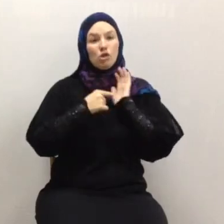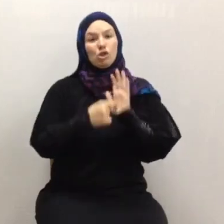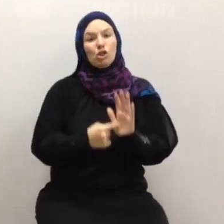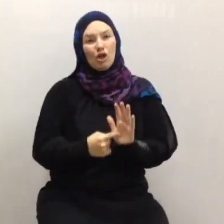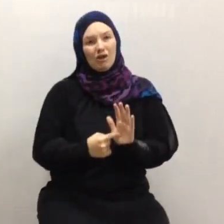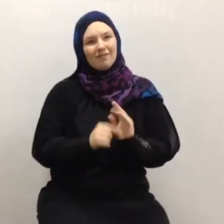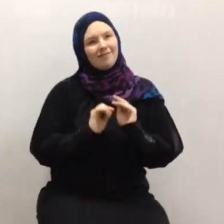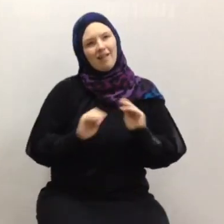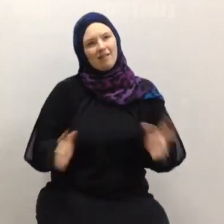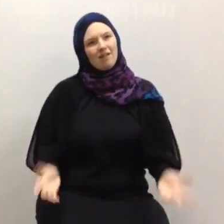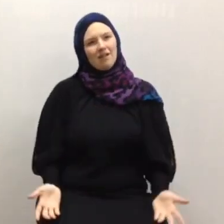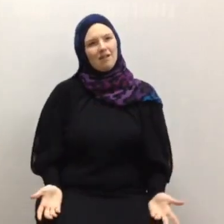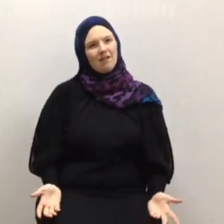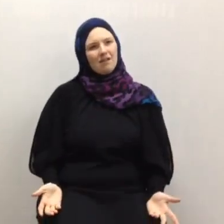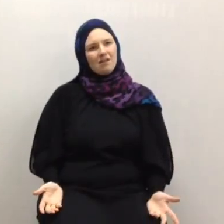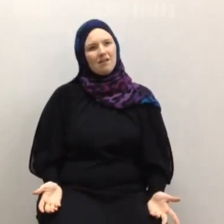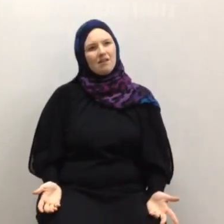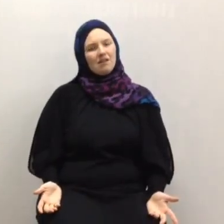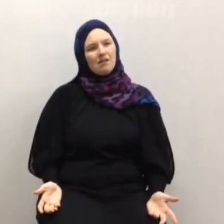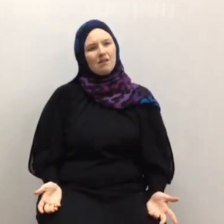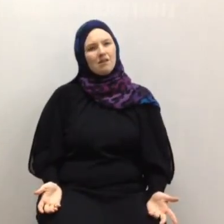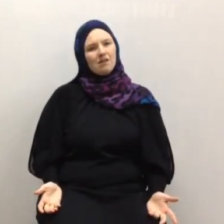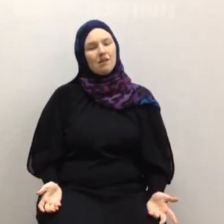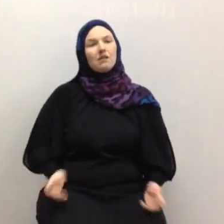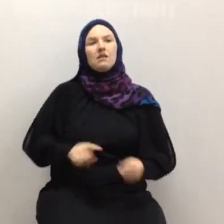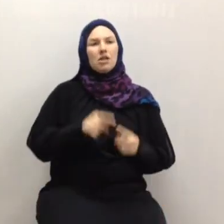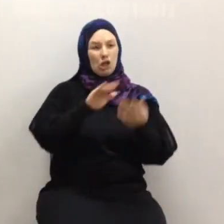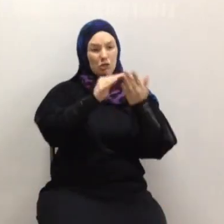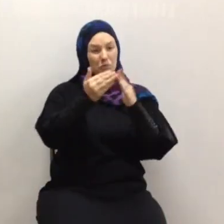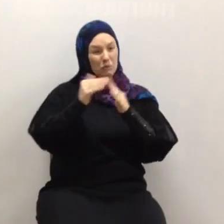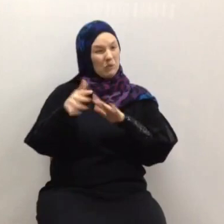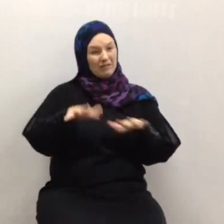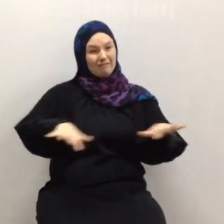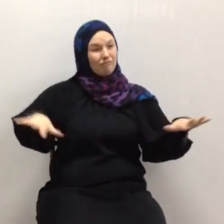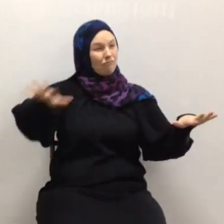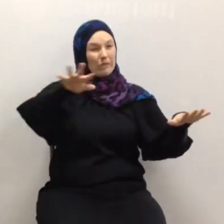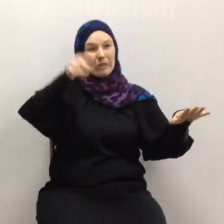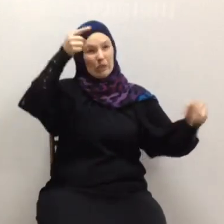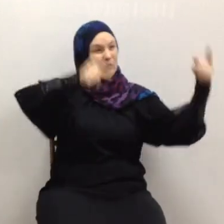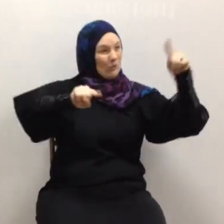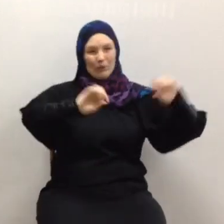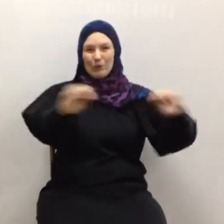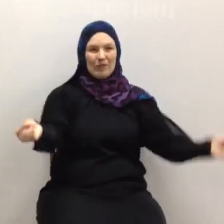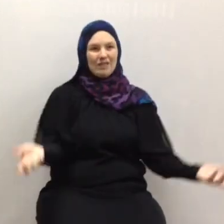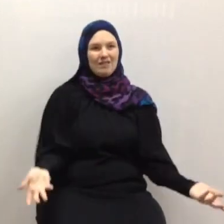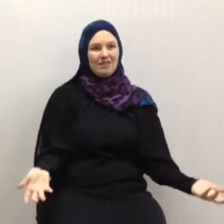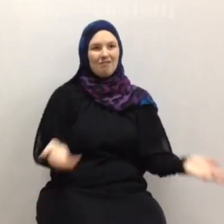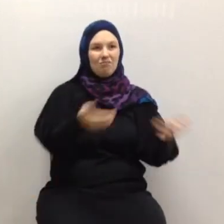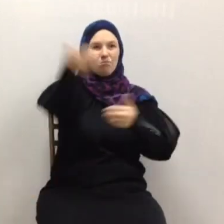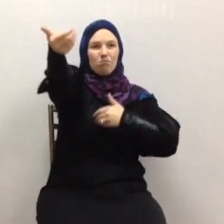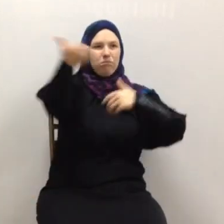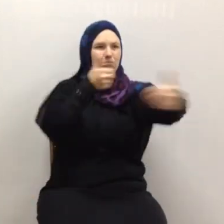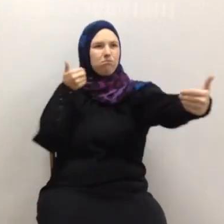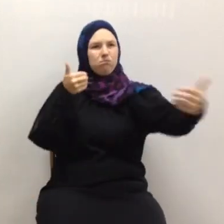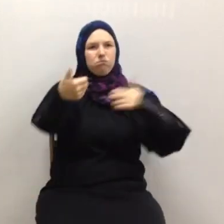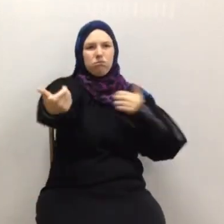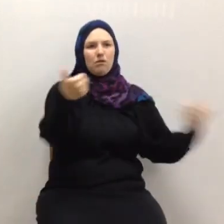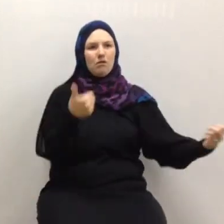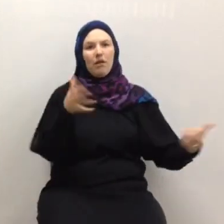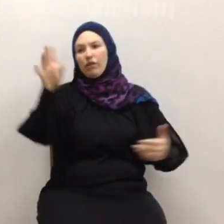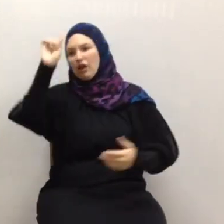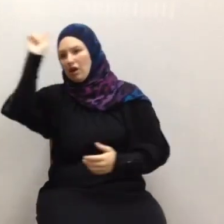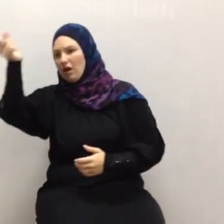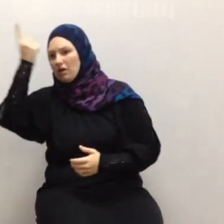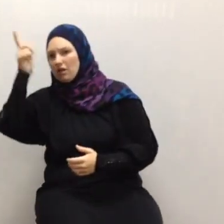a community that is divided, even based on their understanding of their own faith.